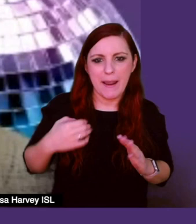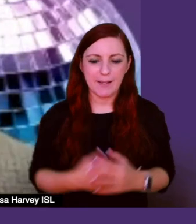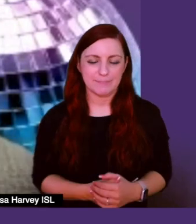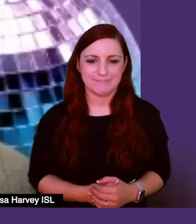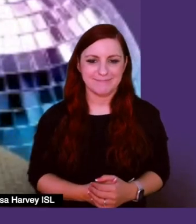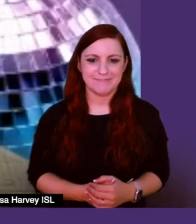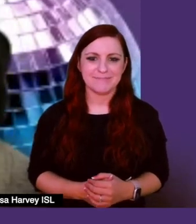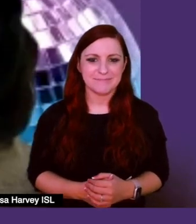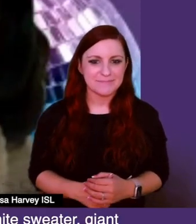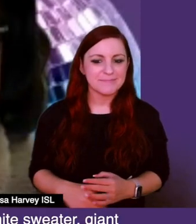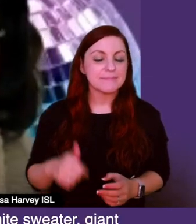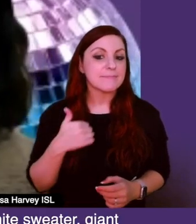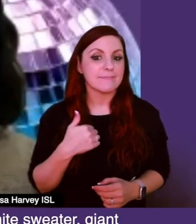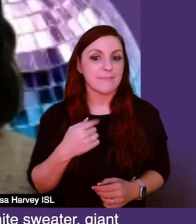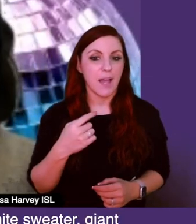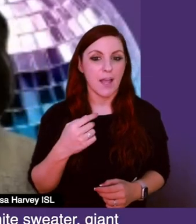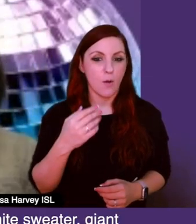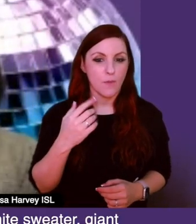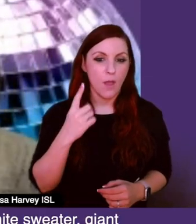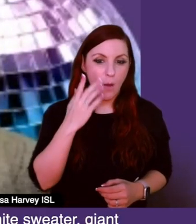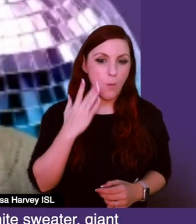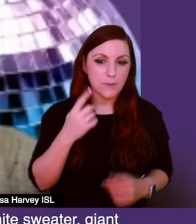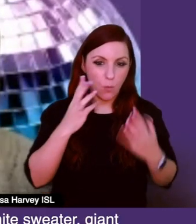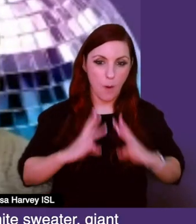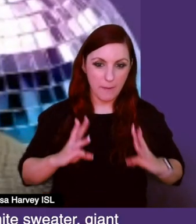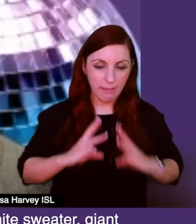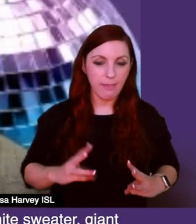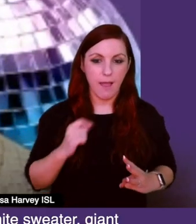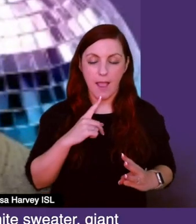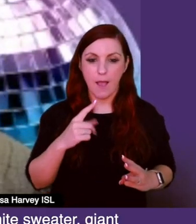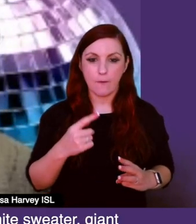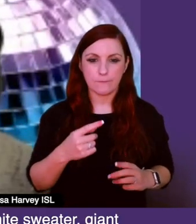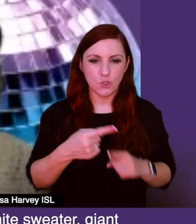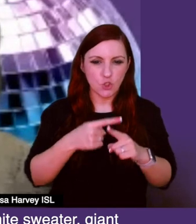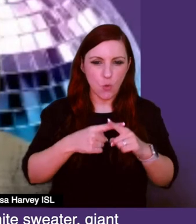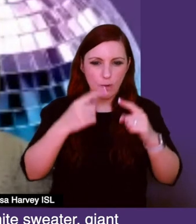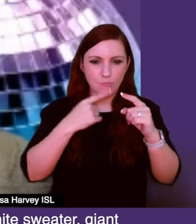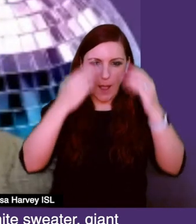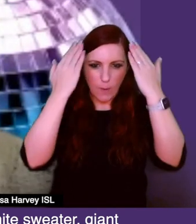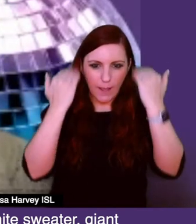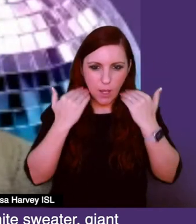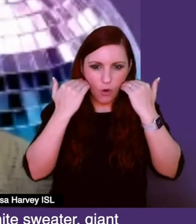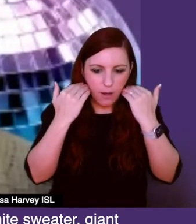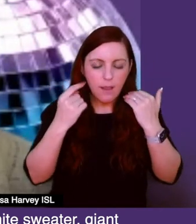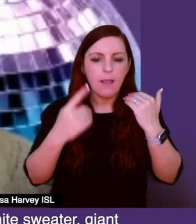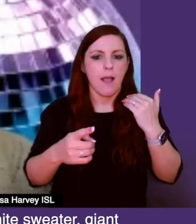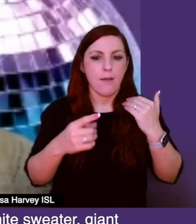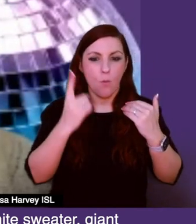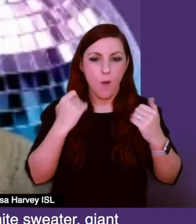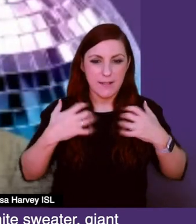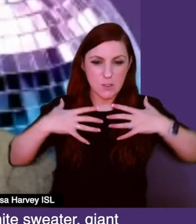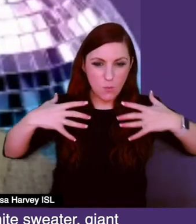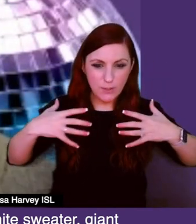siblings. I am a white woman. I have short brown hair. I'm wearing a giant white sweater, giant